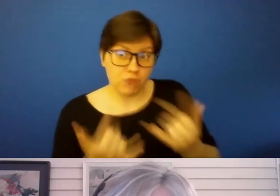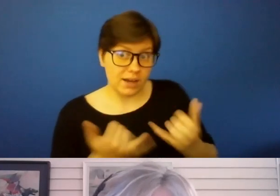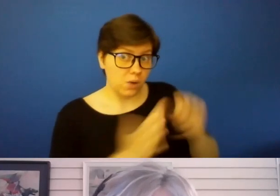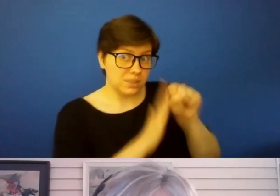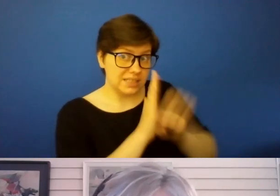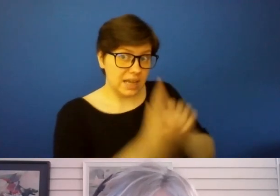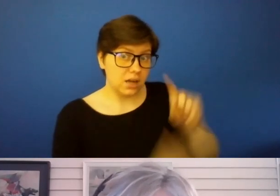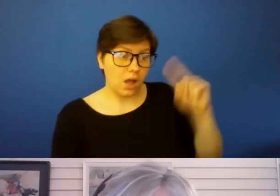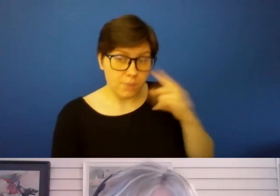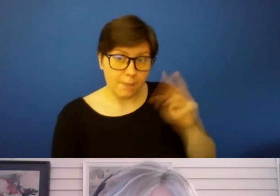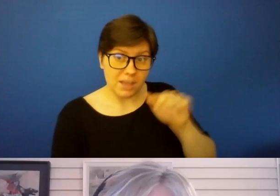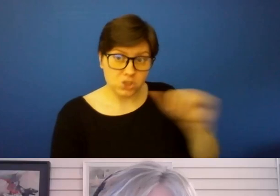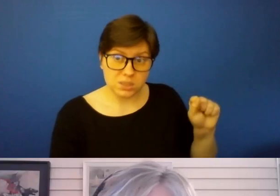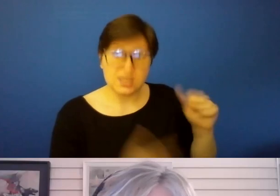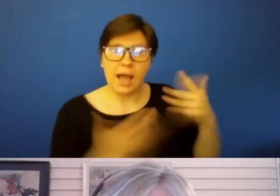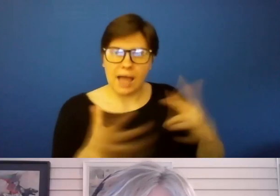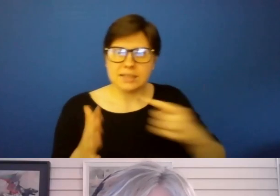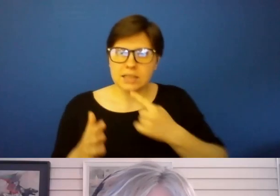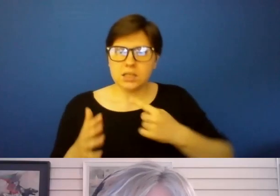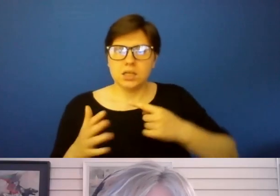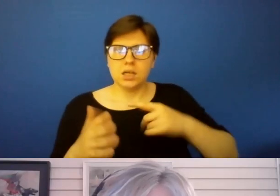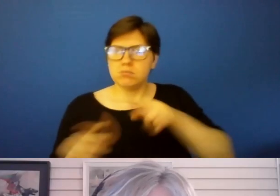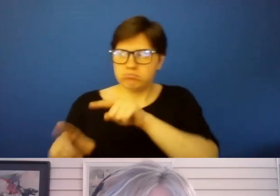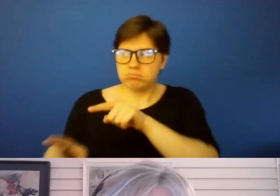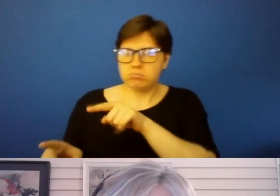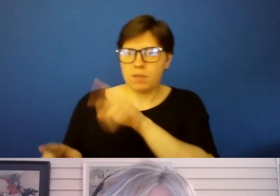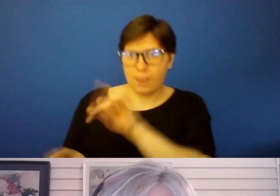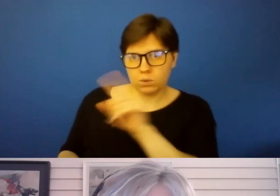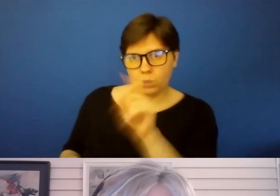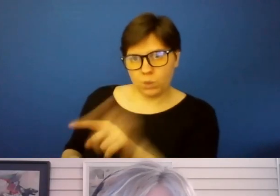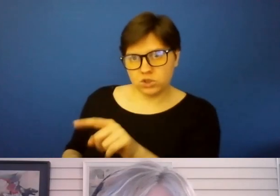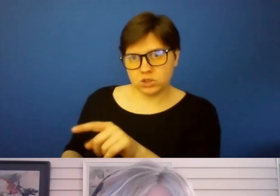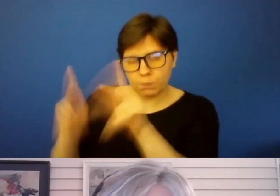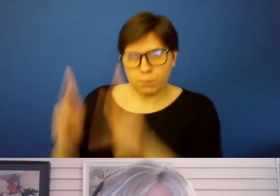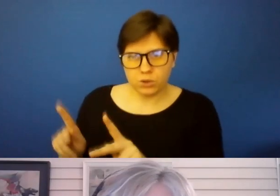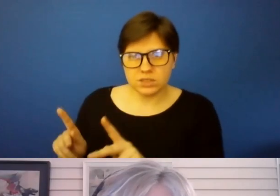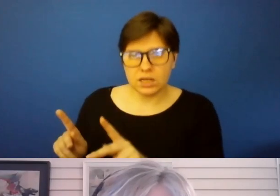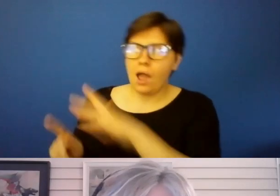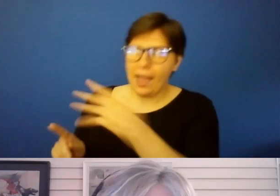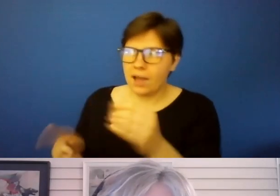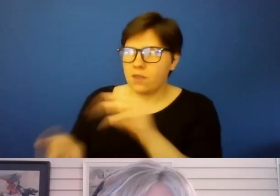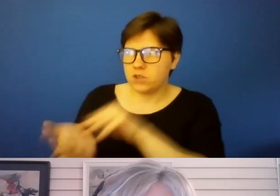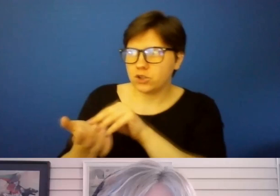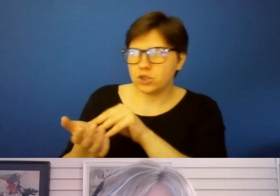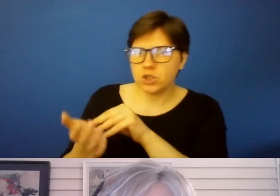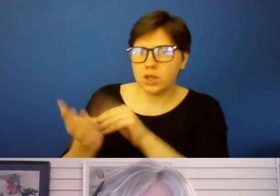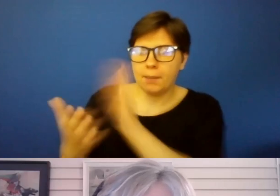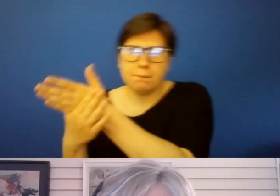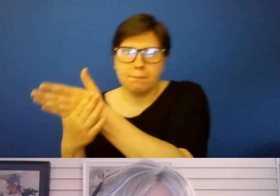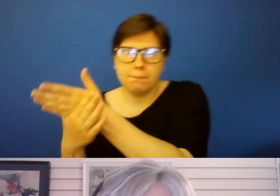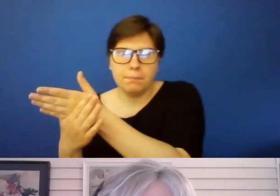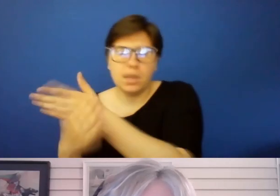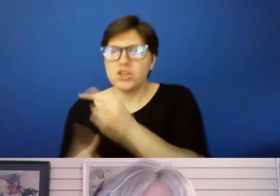Massachusetts has inserted itself between him, this questioner, and his physician. And all he wants is for the state to get out of the